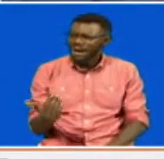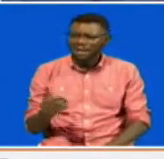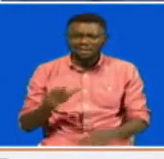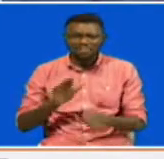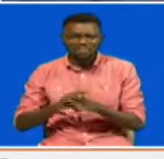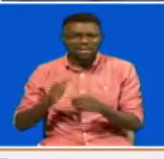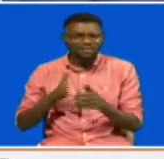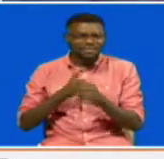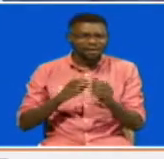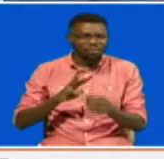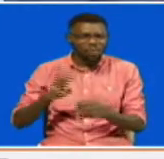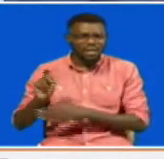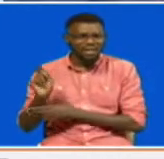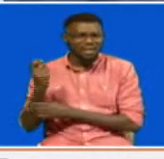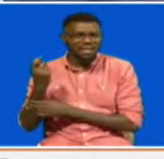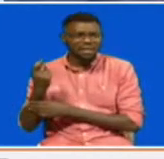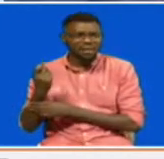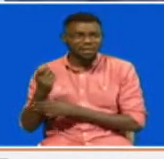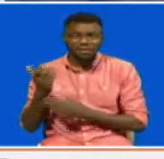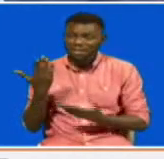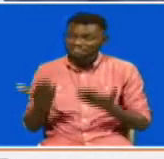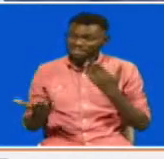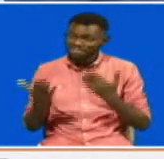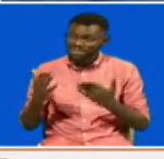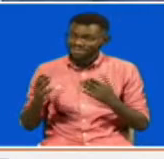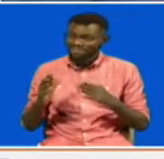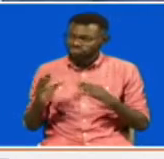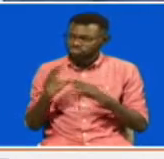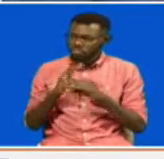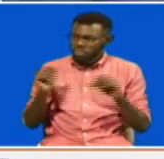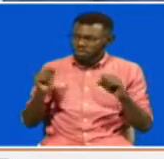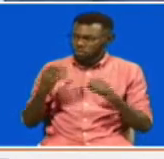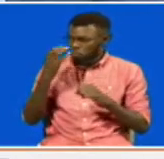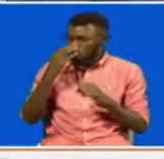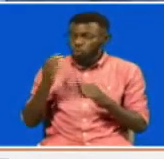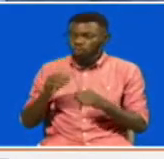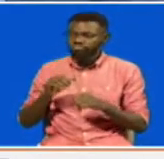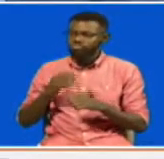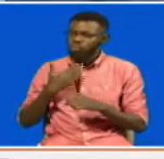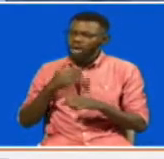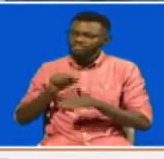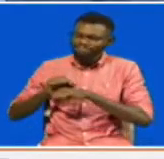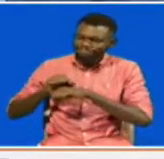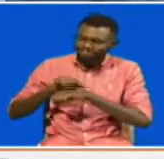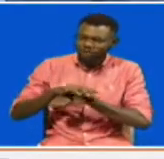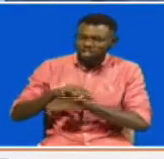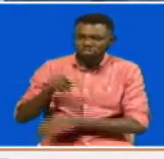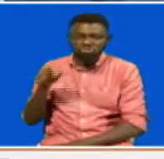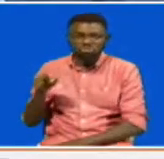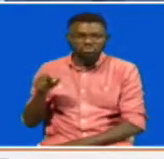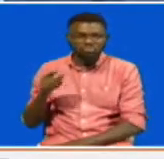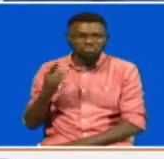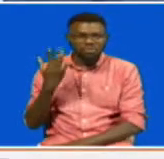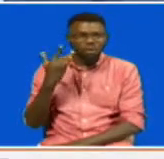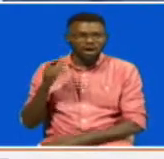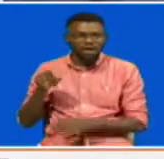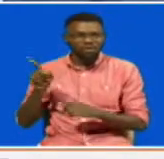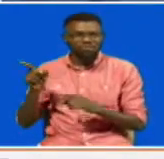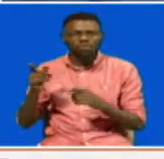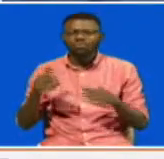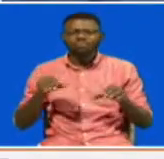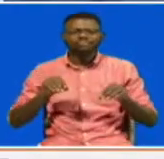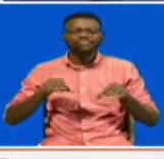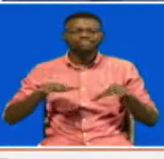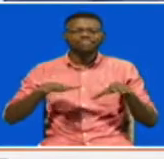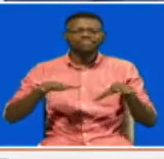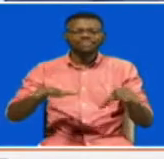Kenya. Do you think you're being used by the president against those leaders who are much older than you? Because you are championing his party in Western Kenya,